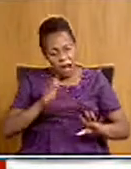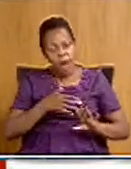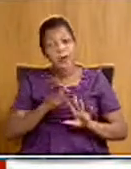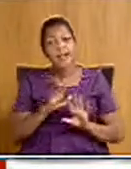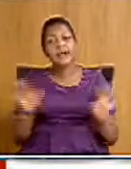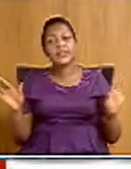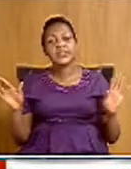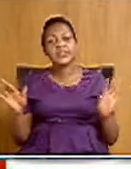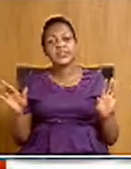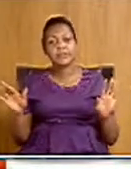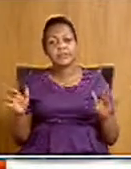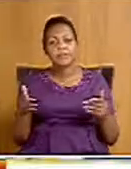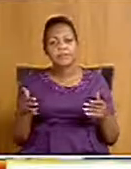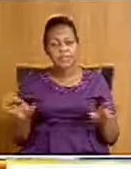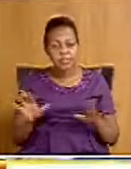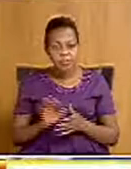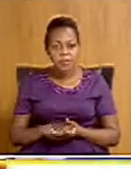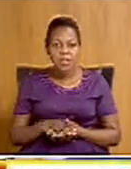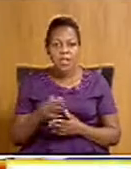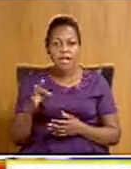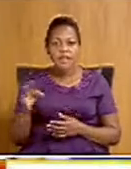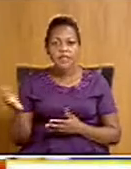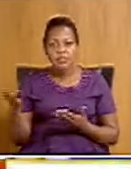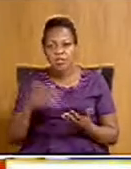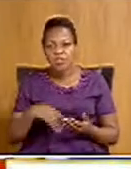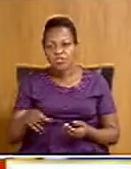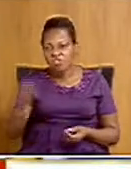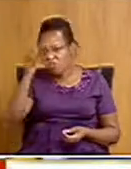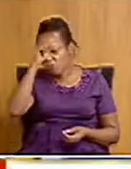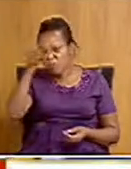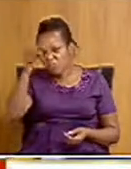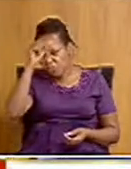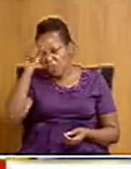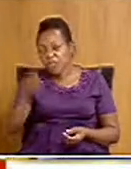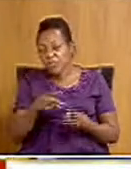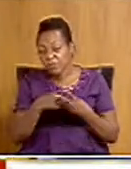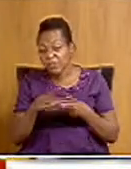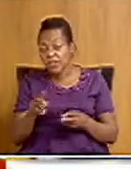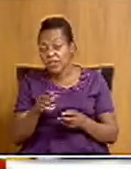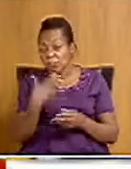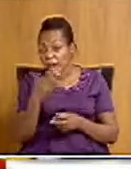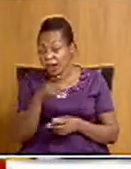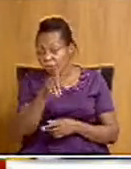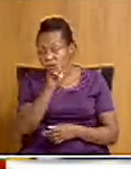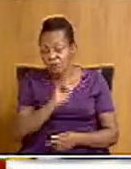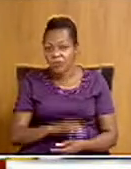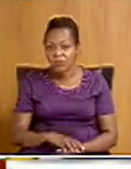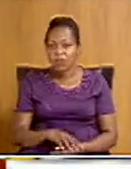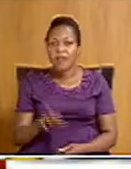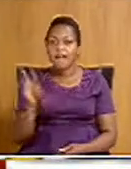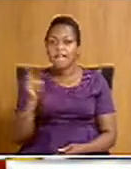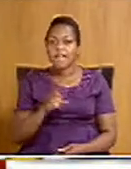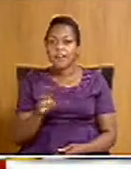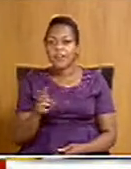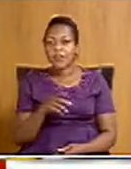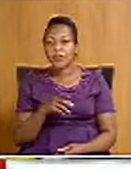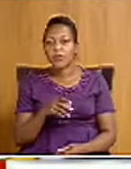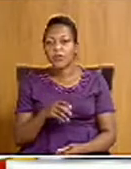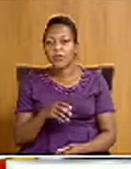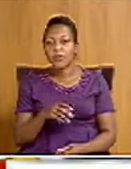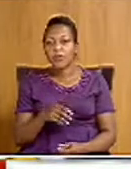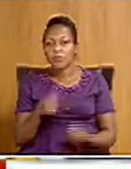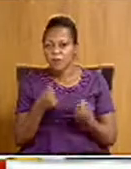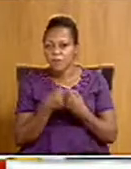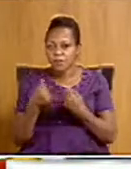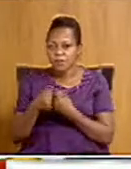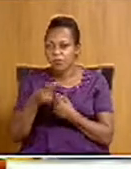land. So if you bring your rubbish, we deal with you. Like we dealt with those idiots